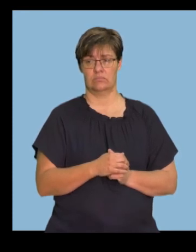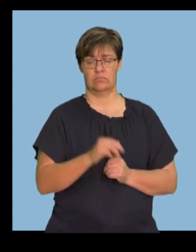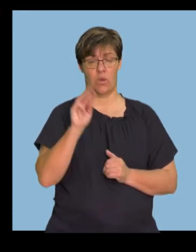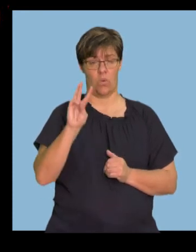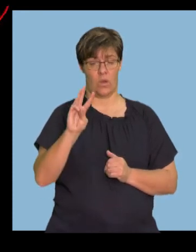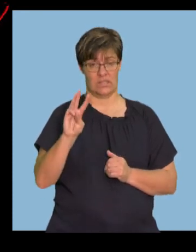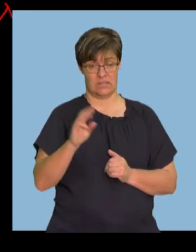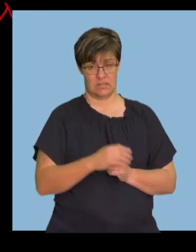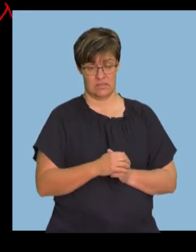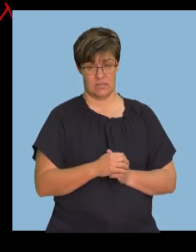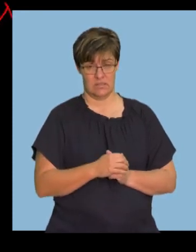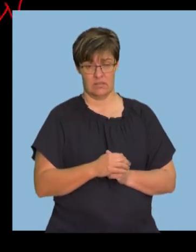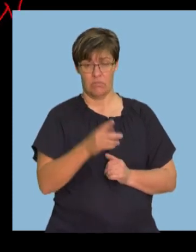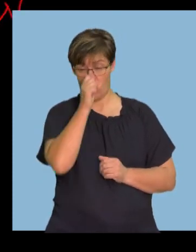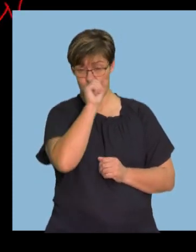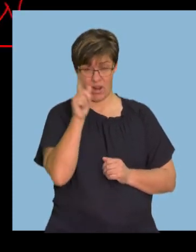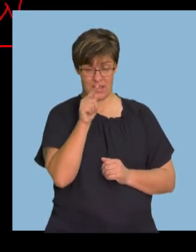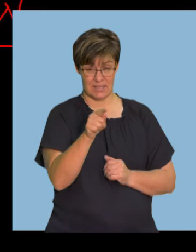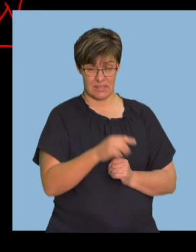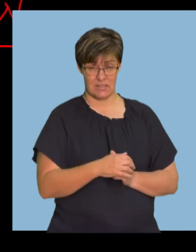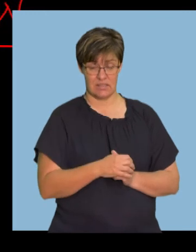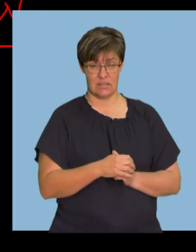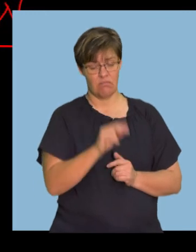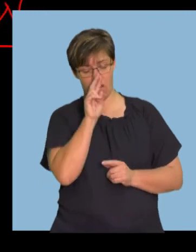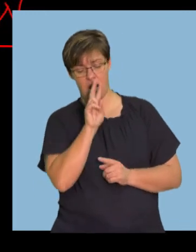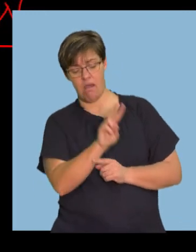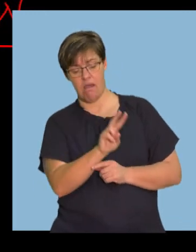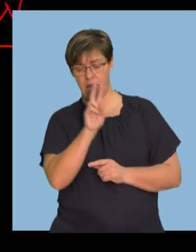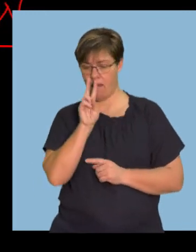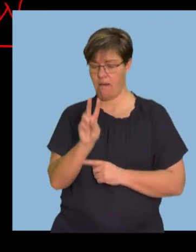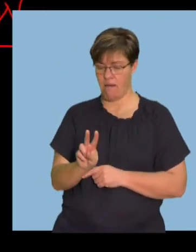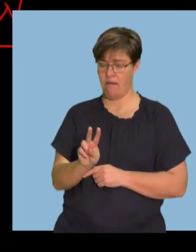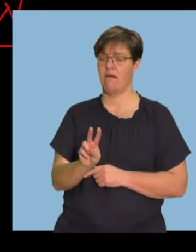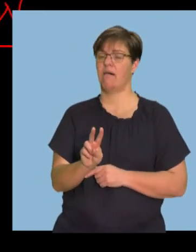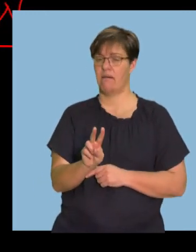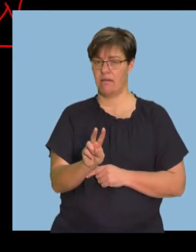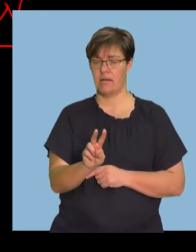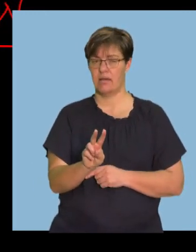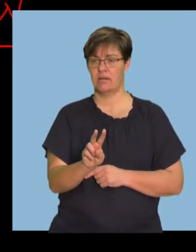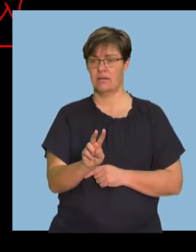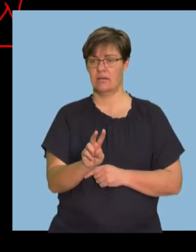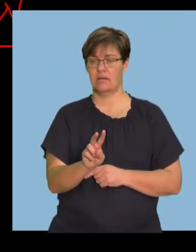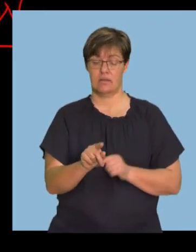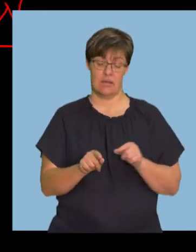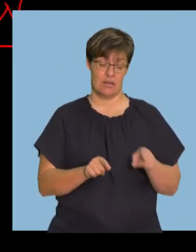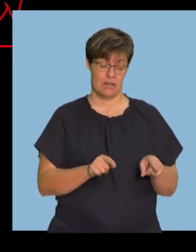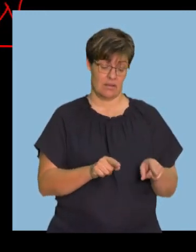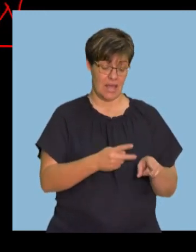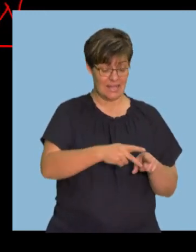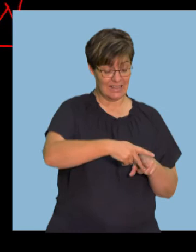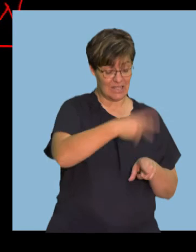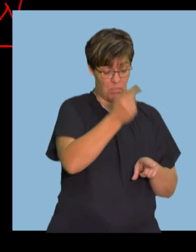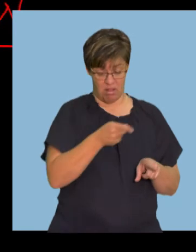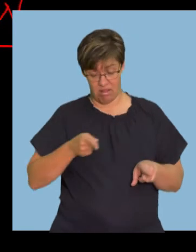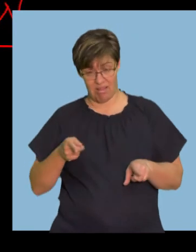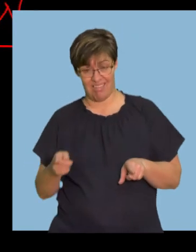7,2 watts. Now you realize that from the observation that this is actually